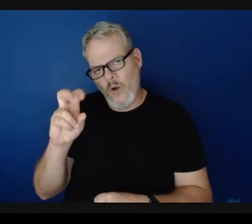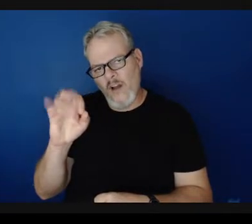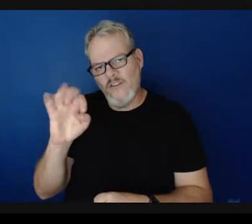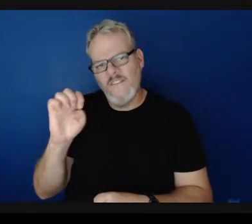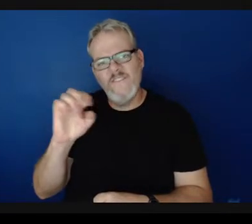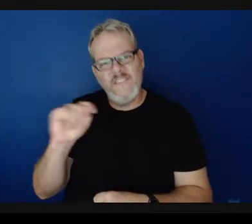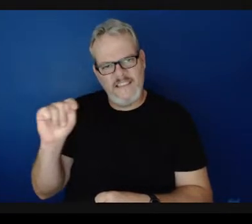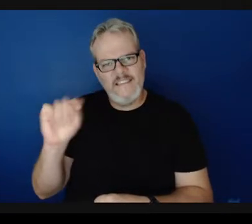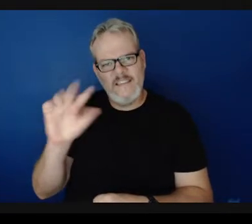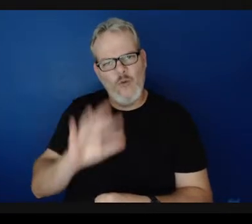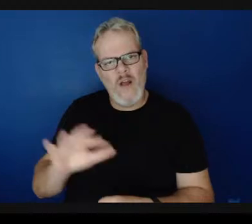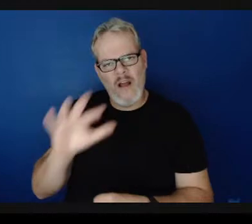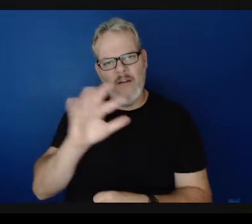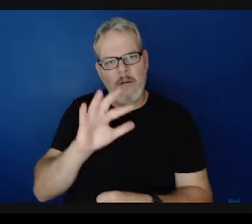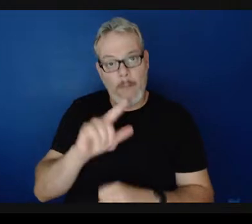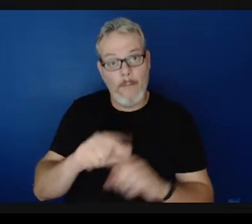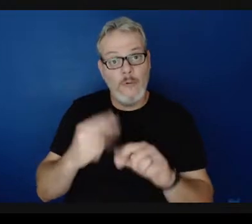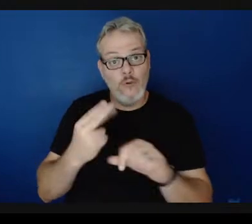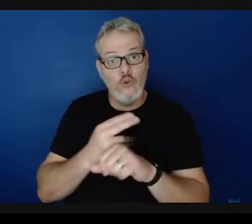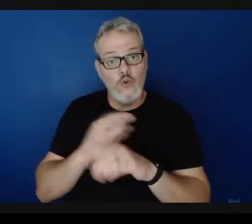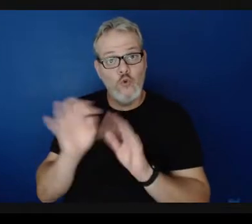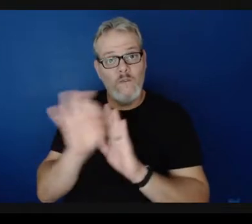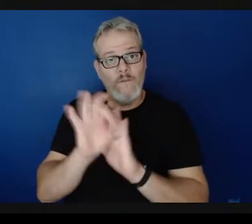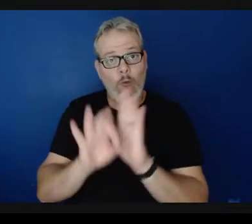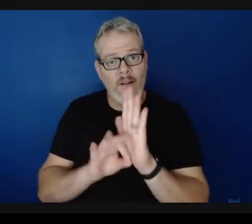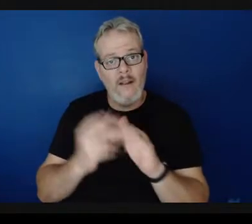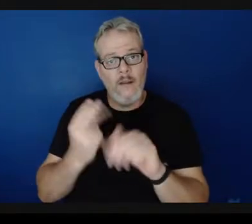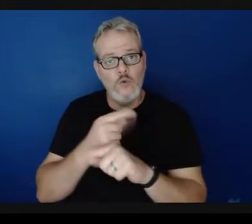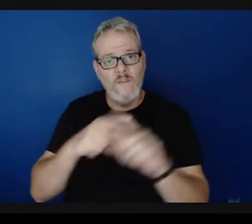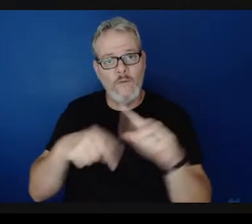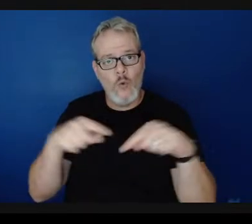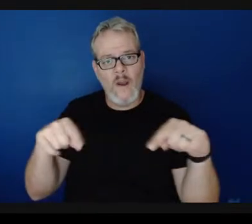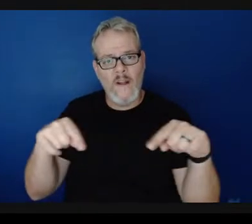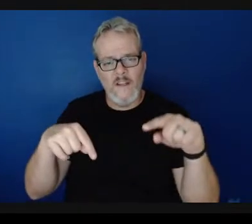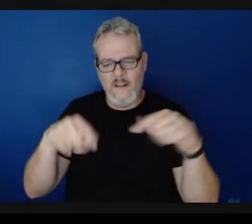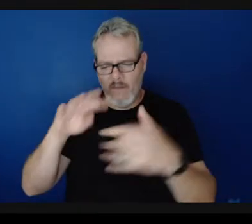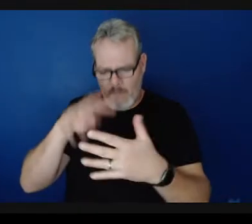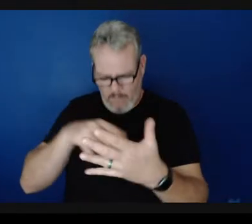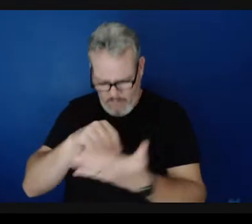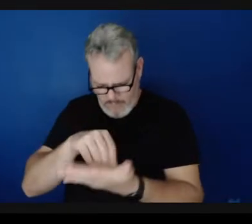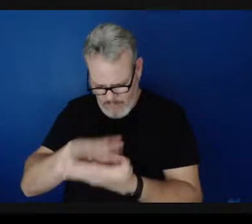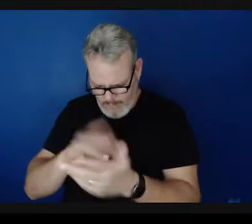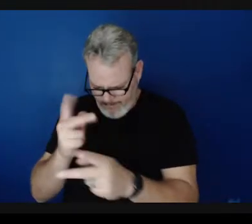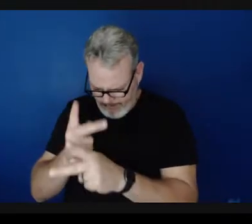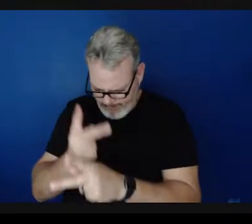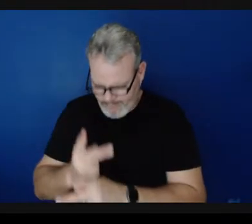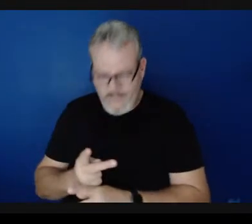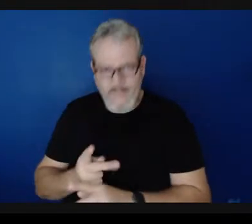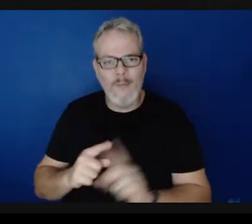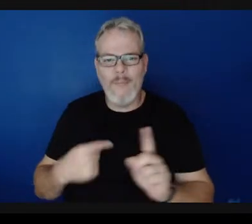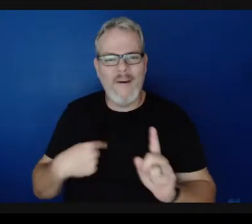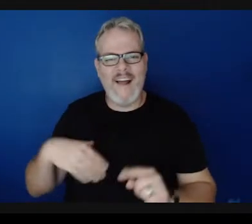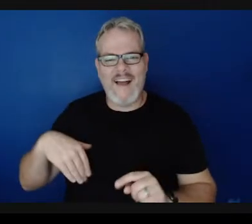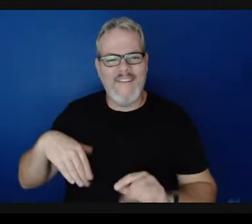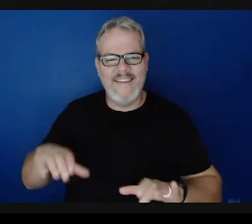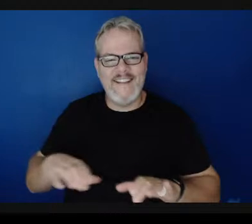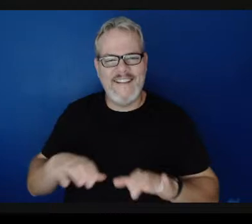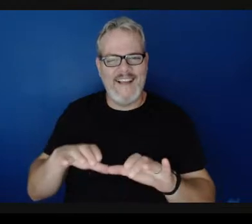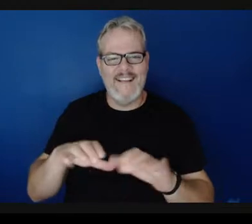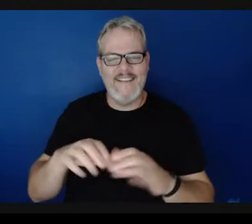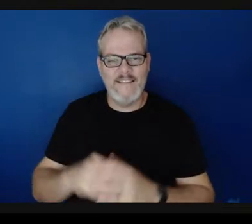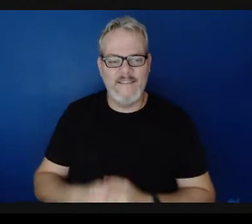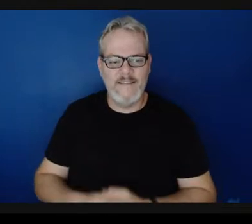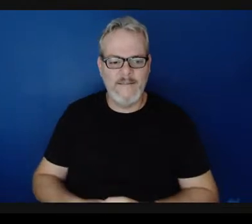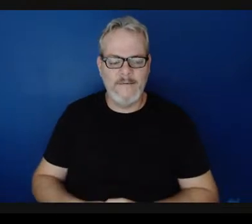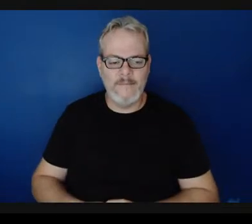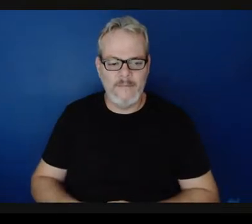But you actually could take the formulas and plug them in with the dimensions and all that. I just have not done that exercise myself to be able to answer that question on the spot here. So,